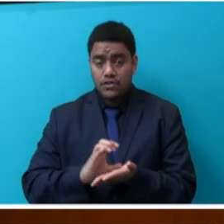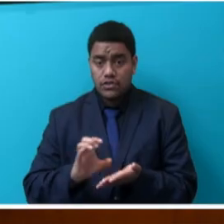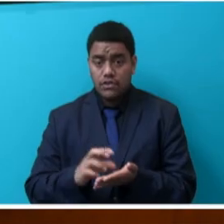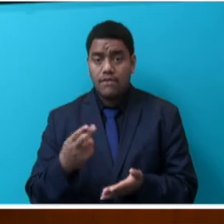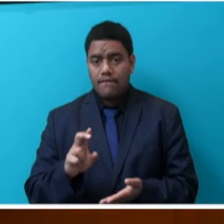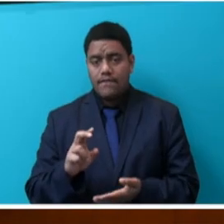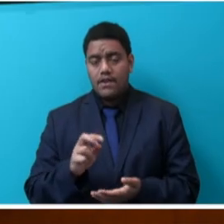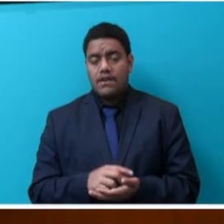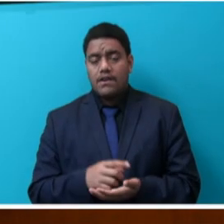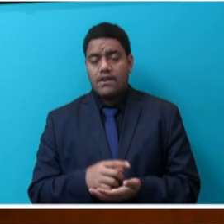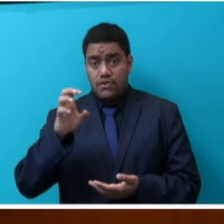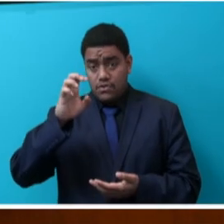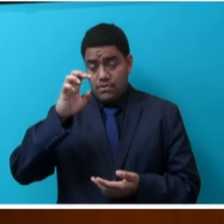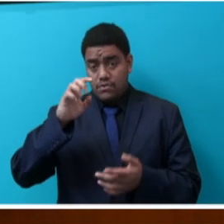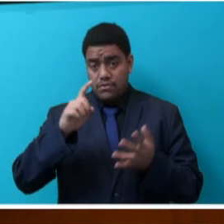Convention.